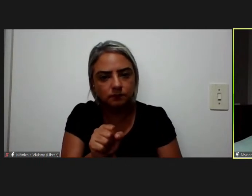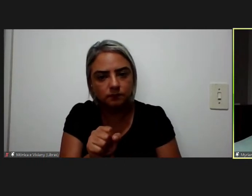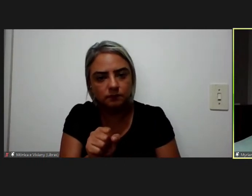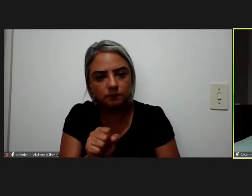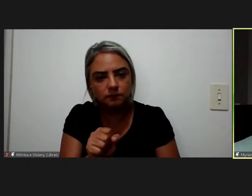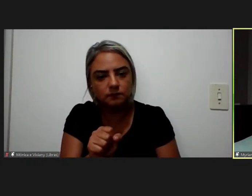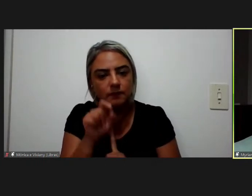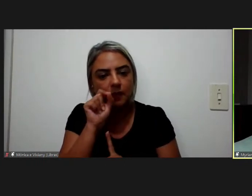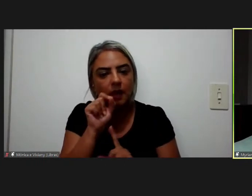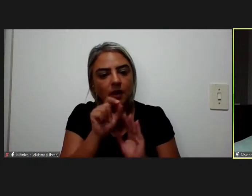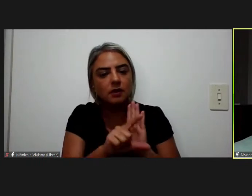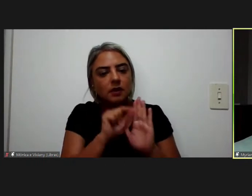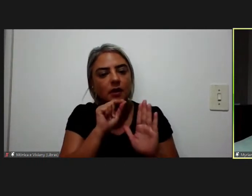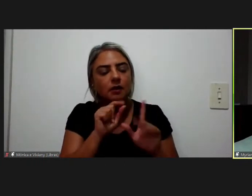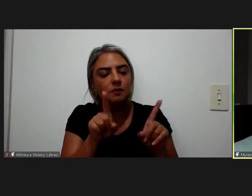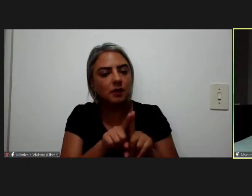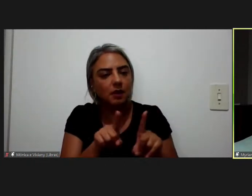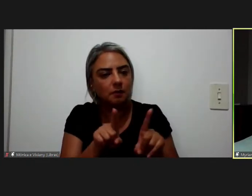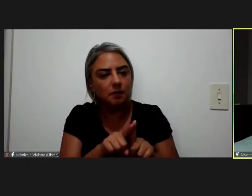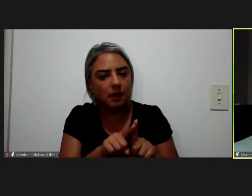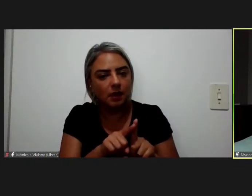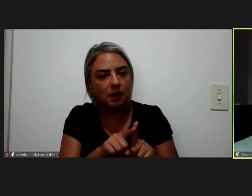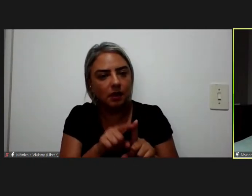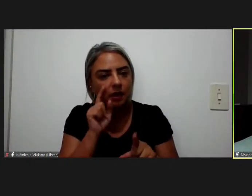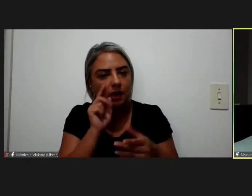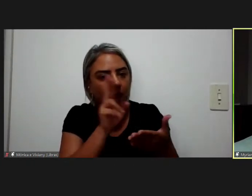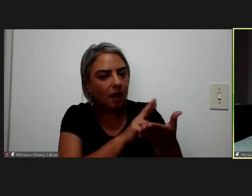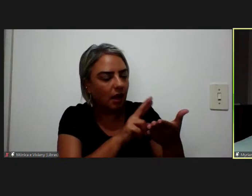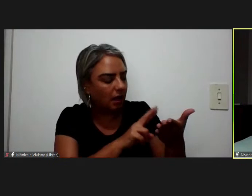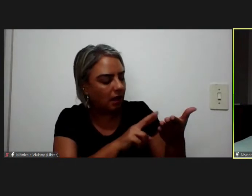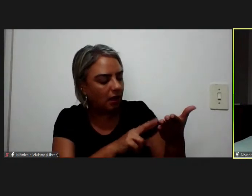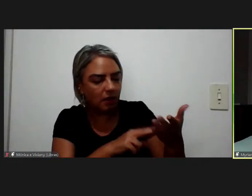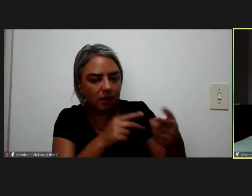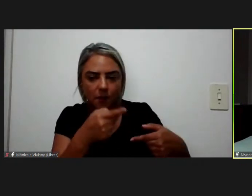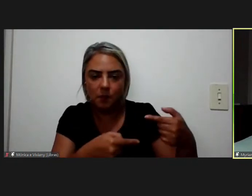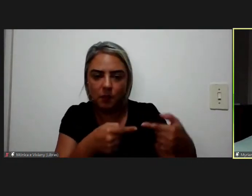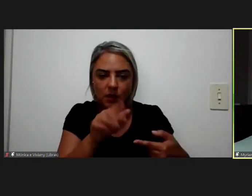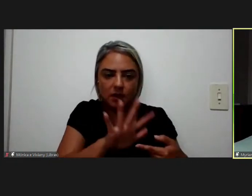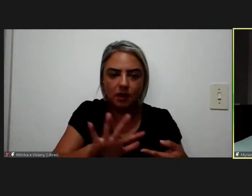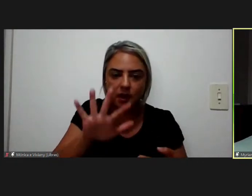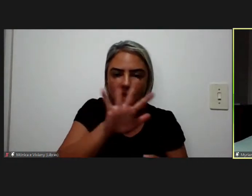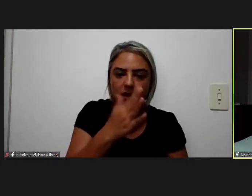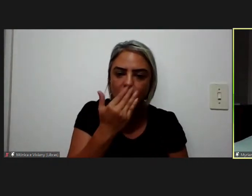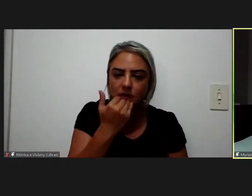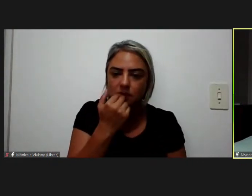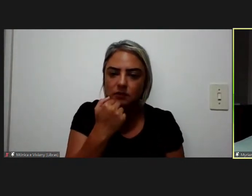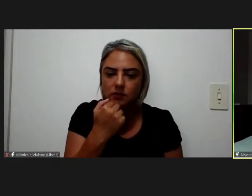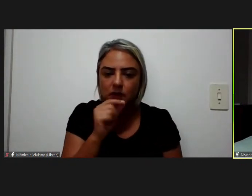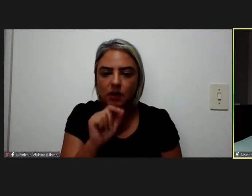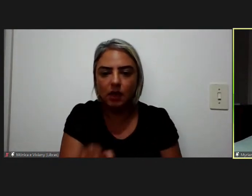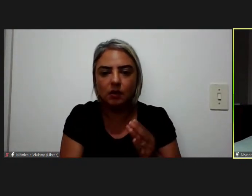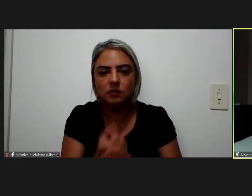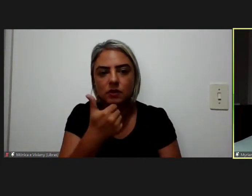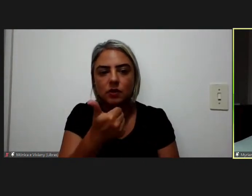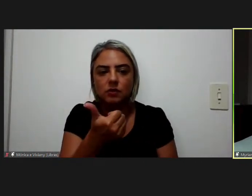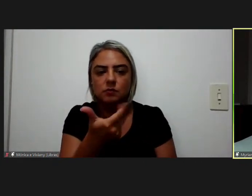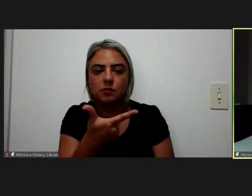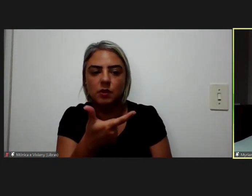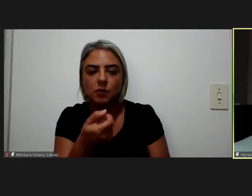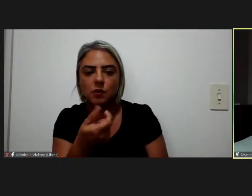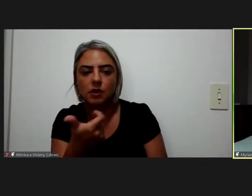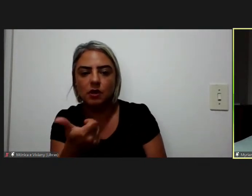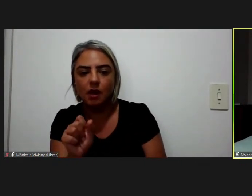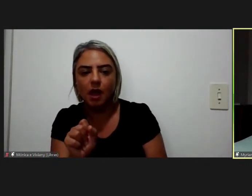available for social control. We also highlight that the review of the National Public Policy of Food and Nutrition that happened